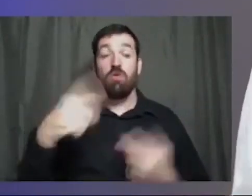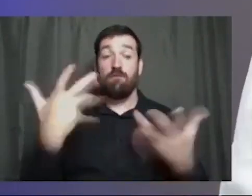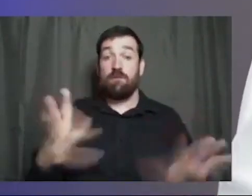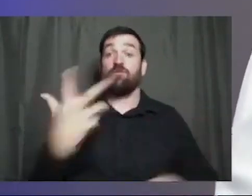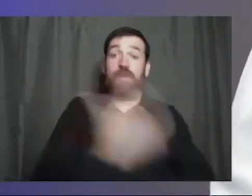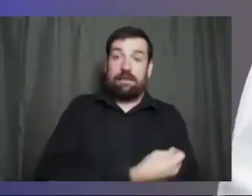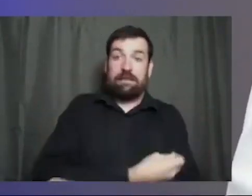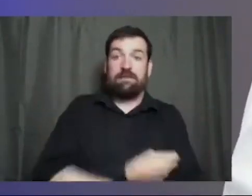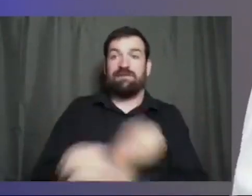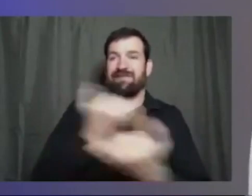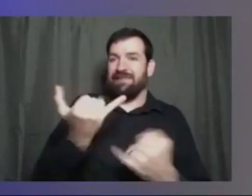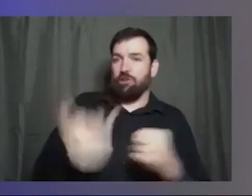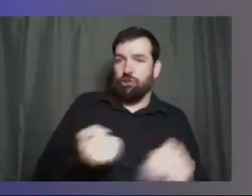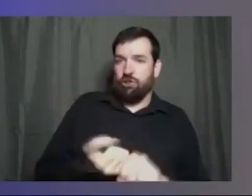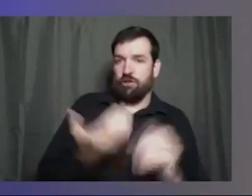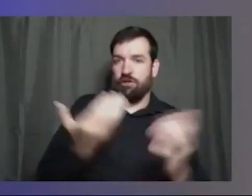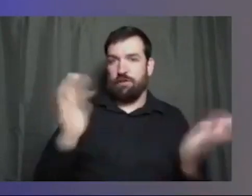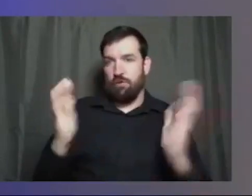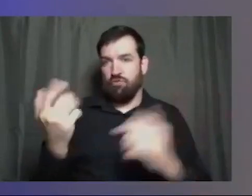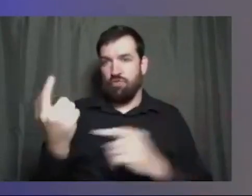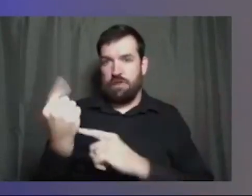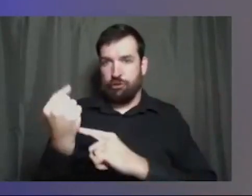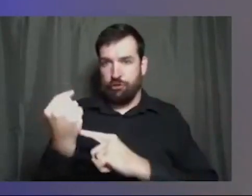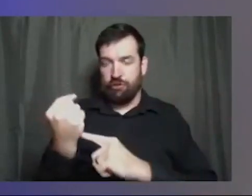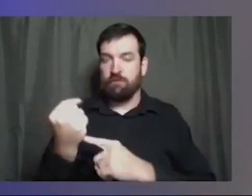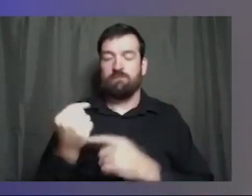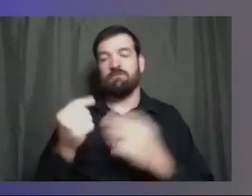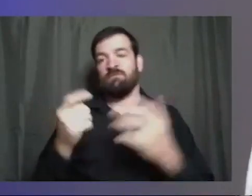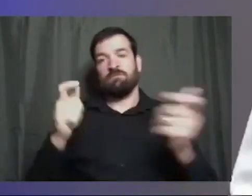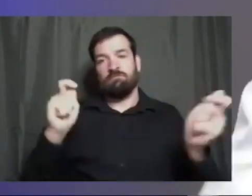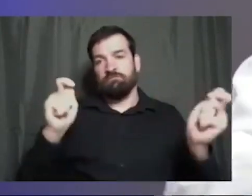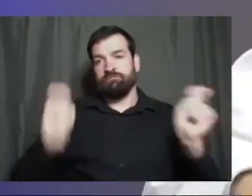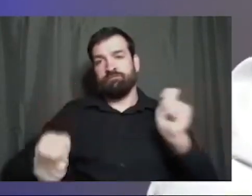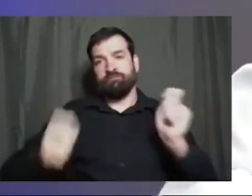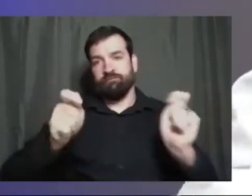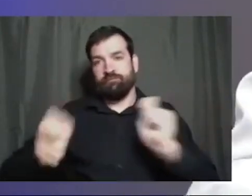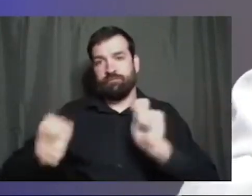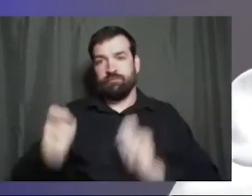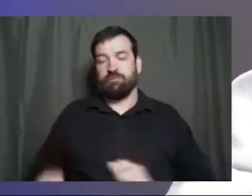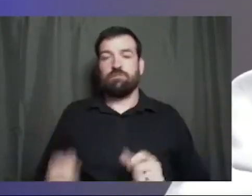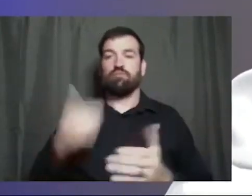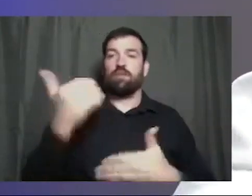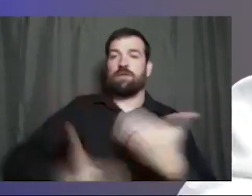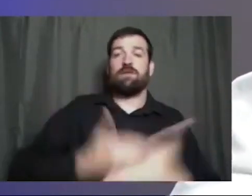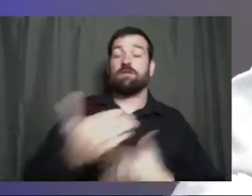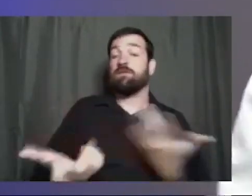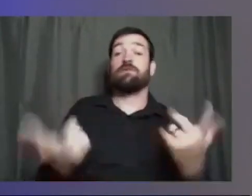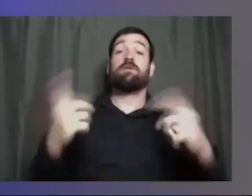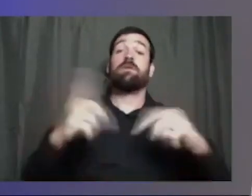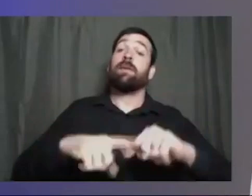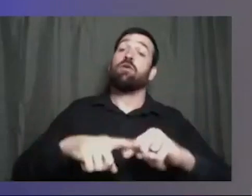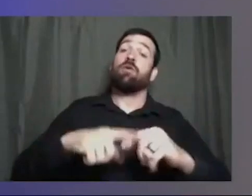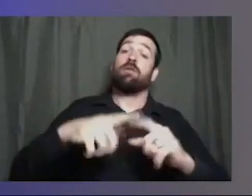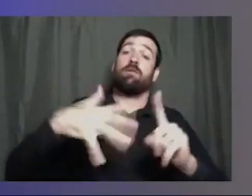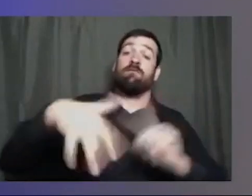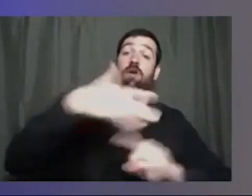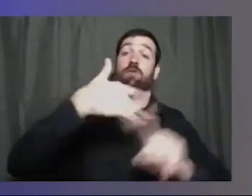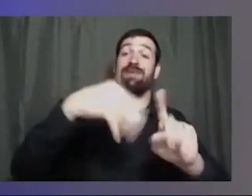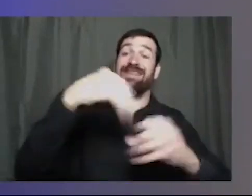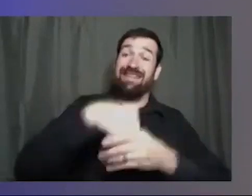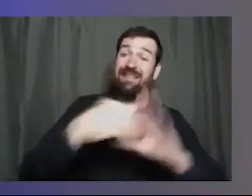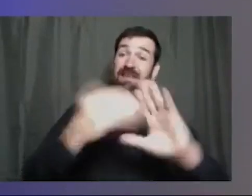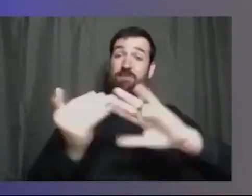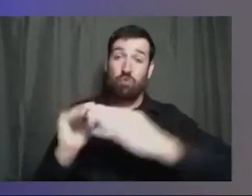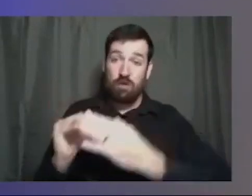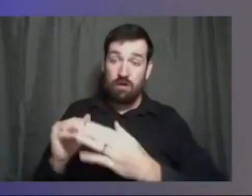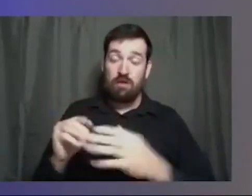this is a constantly evolving process, so depending on probably the environment in our communities, but then also,